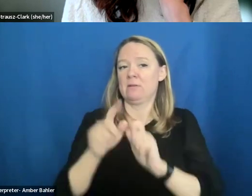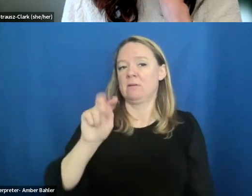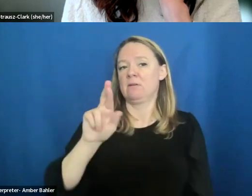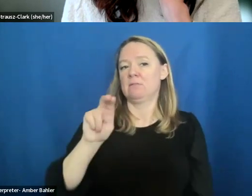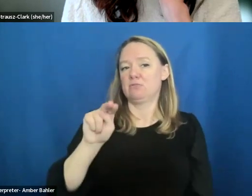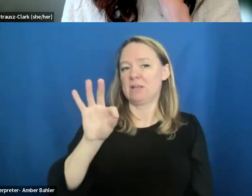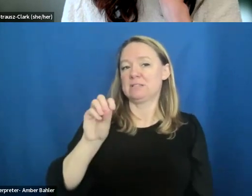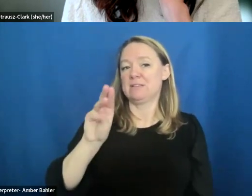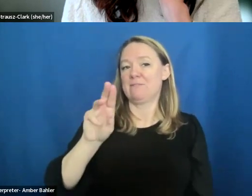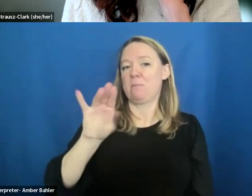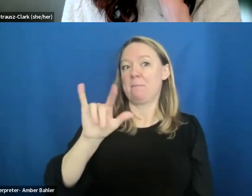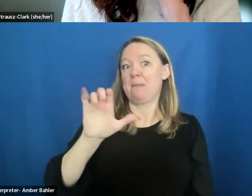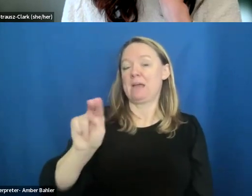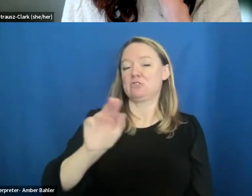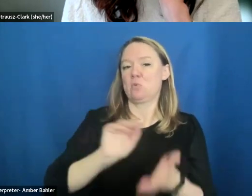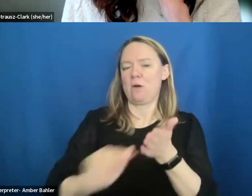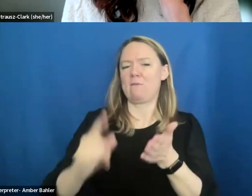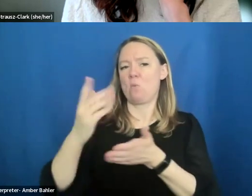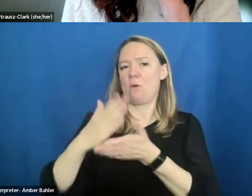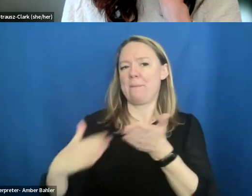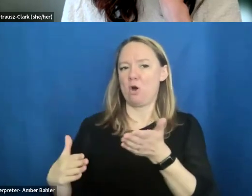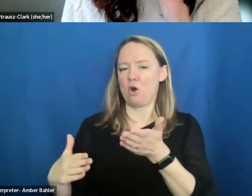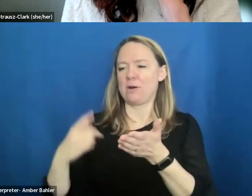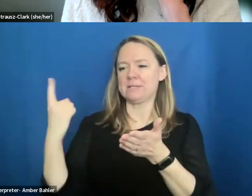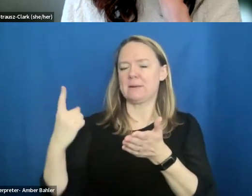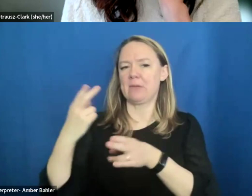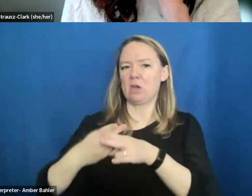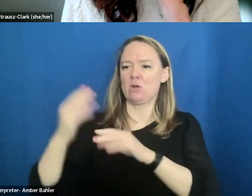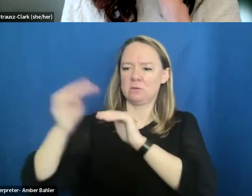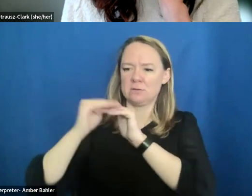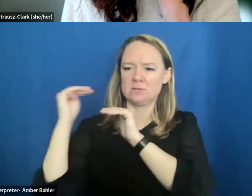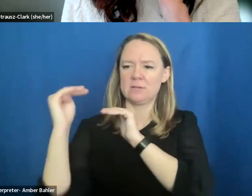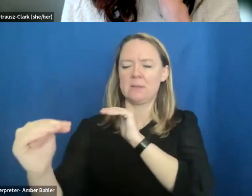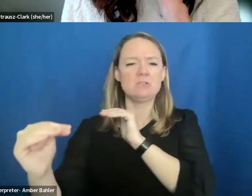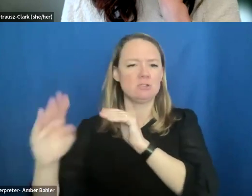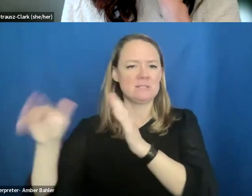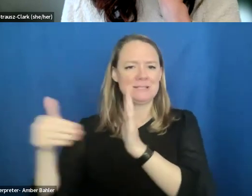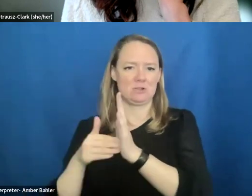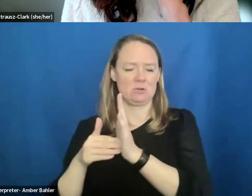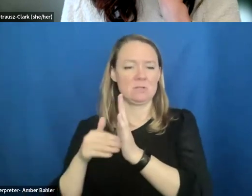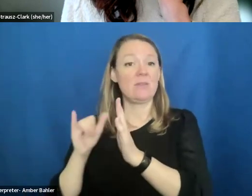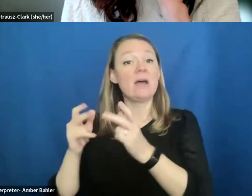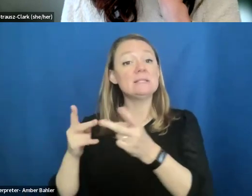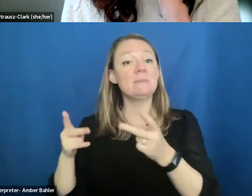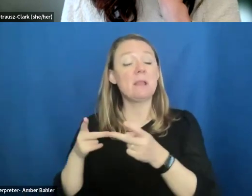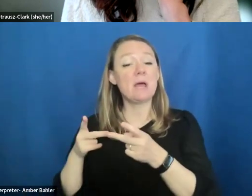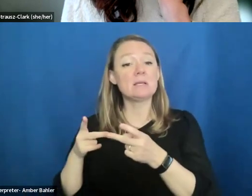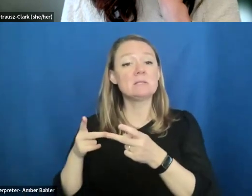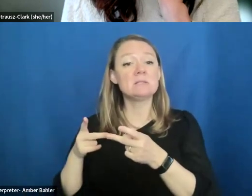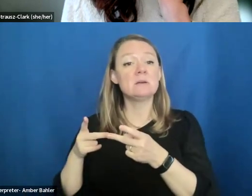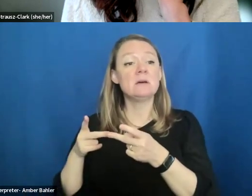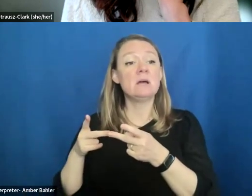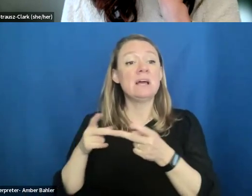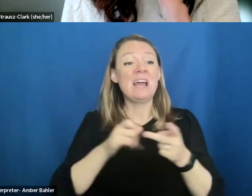that we will be planning to stand up is something called stabilization centers. And those will be places where folks who may be feeling